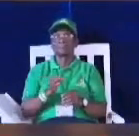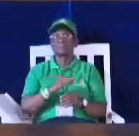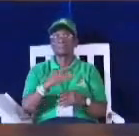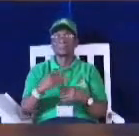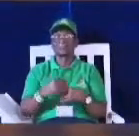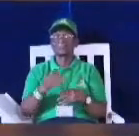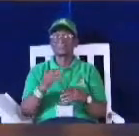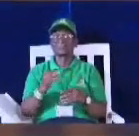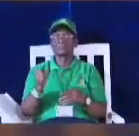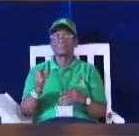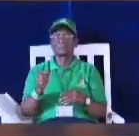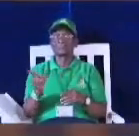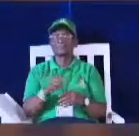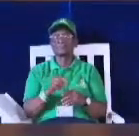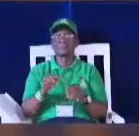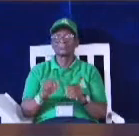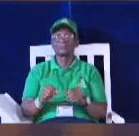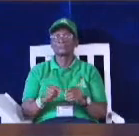in advance.